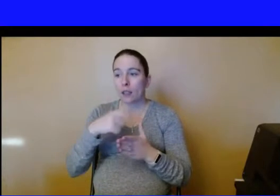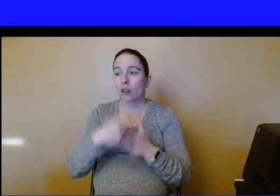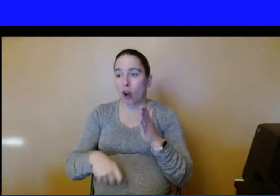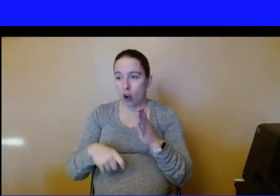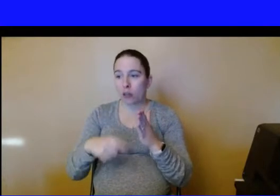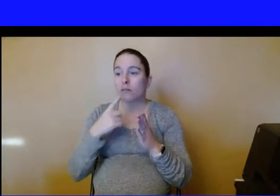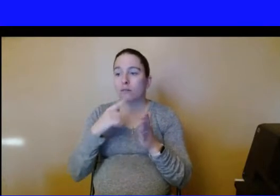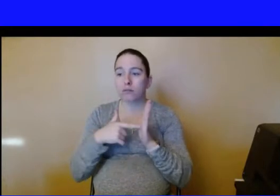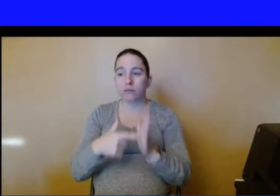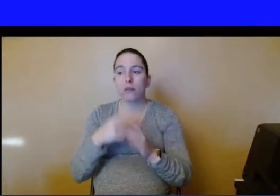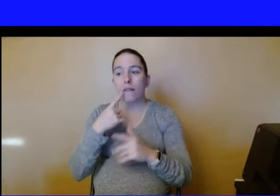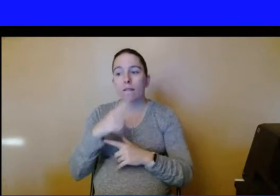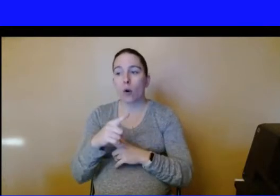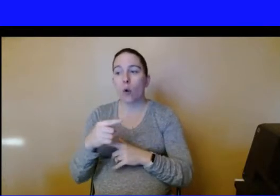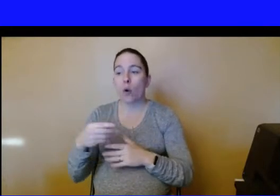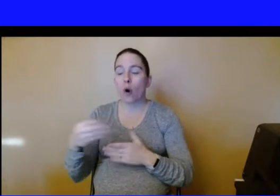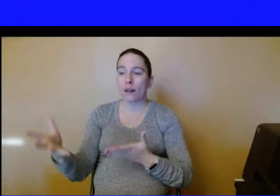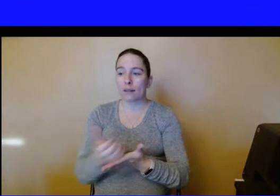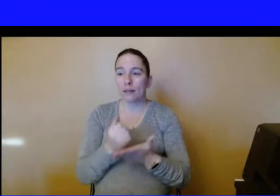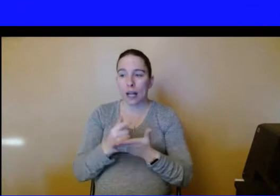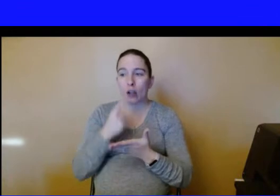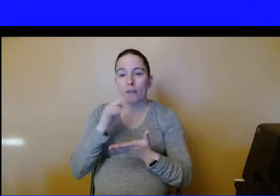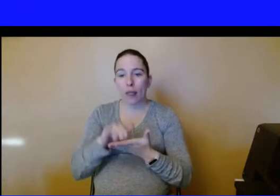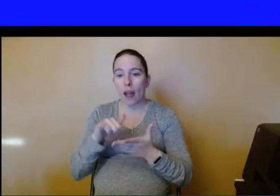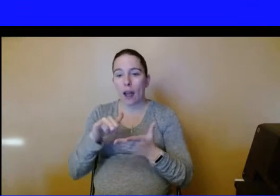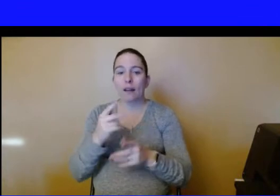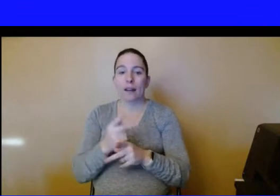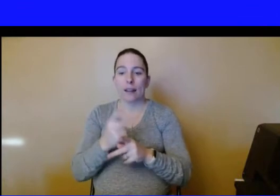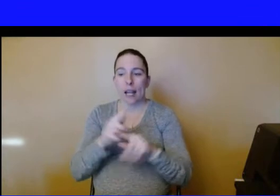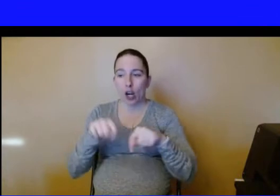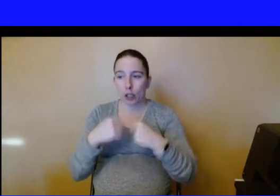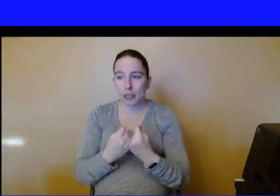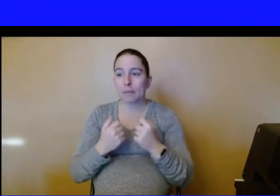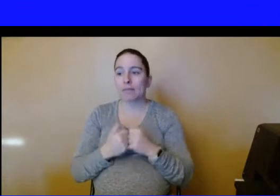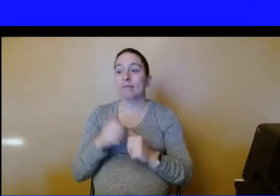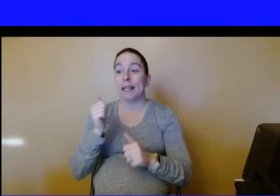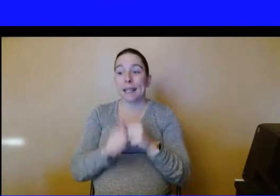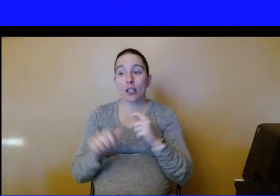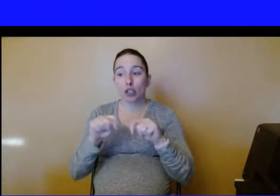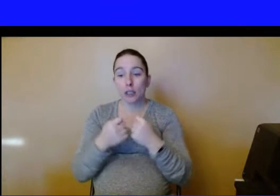$3,595,520, and the total cost for 4 teams for 5 years is